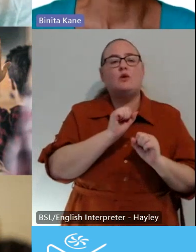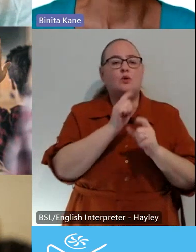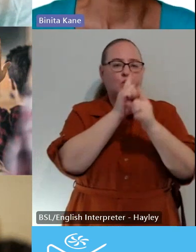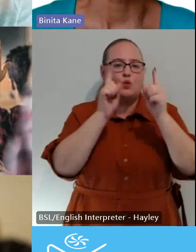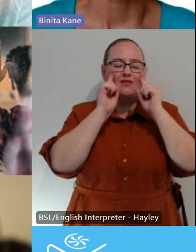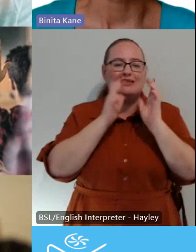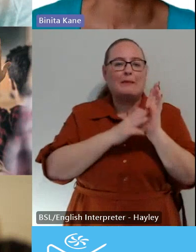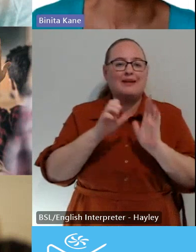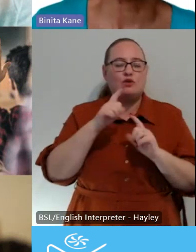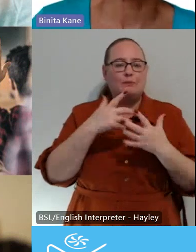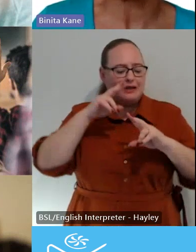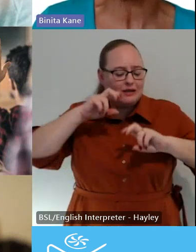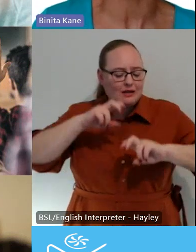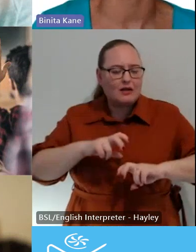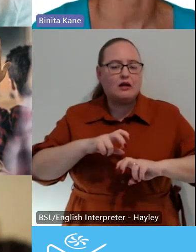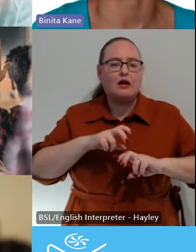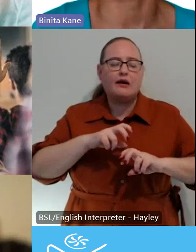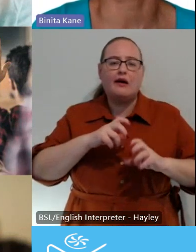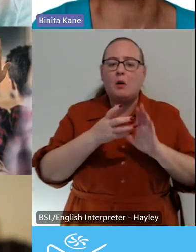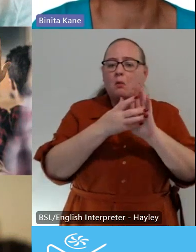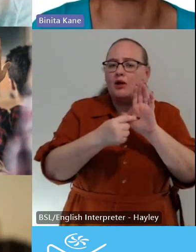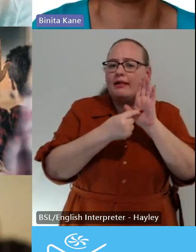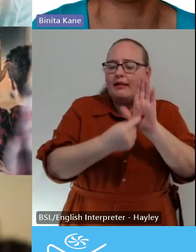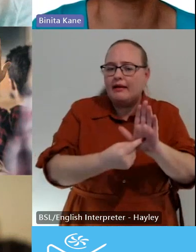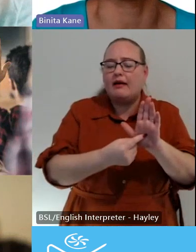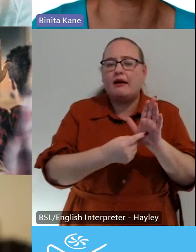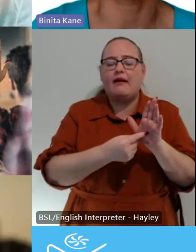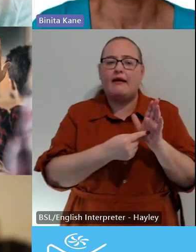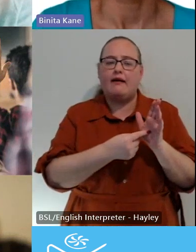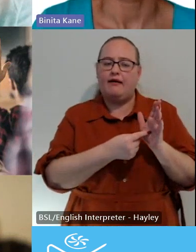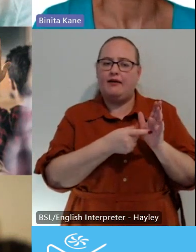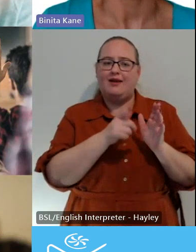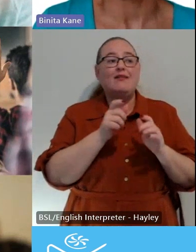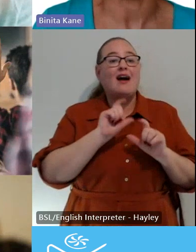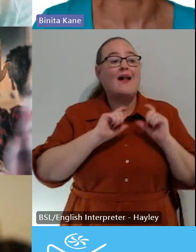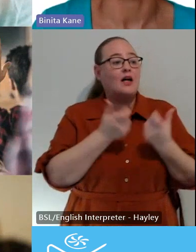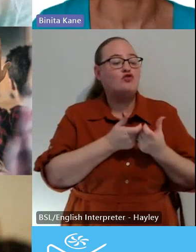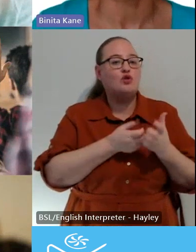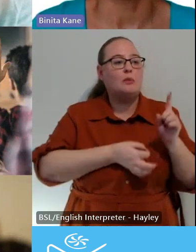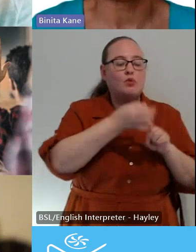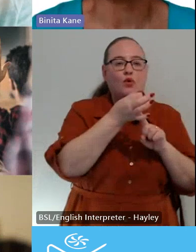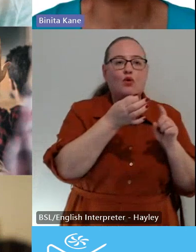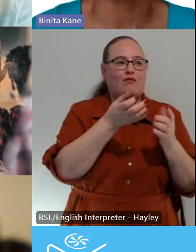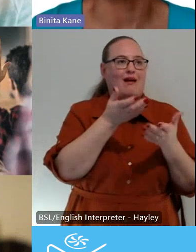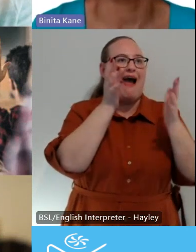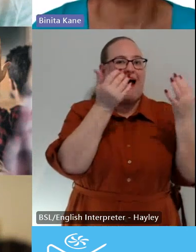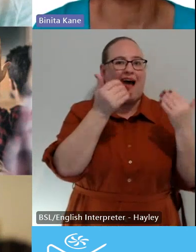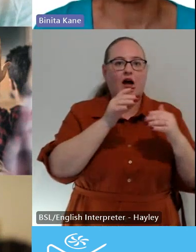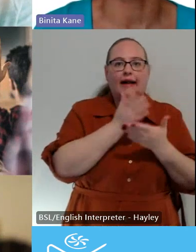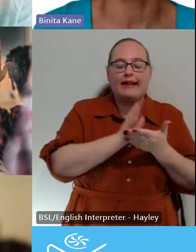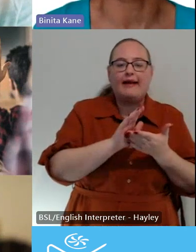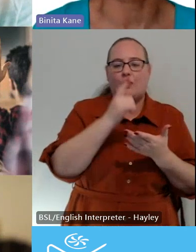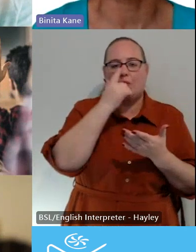which shows that if depending on how much you can reduce air pollution in classrooms, you can improve learning anywhere between